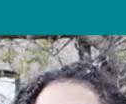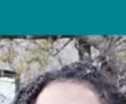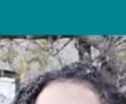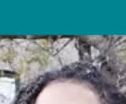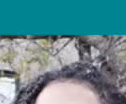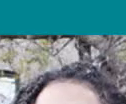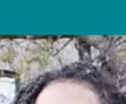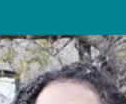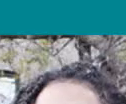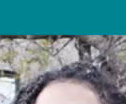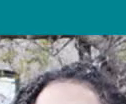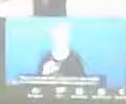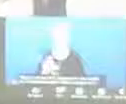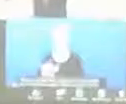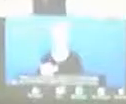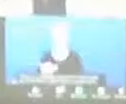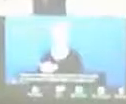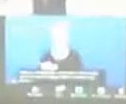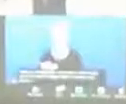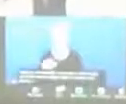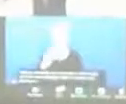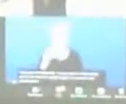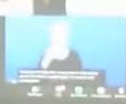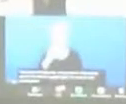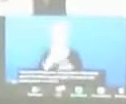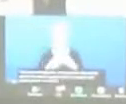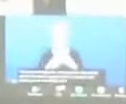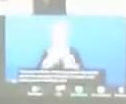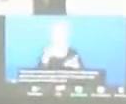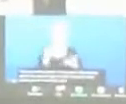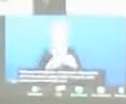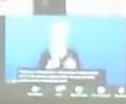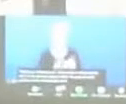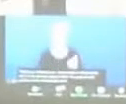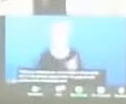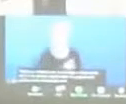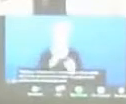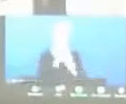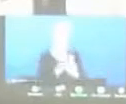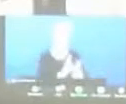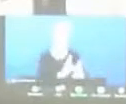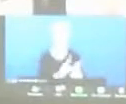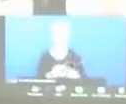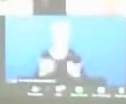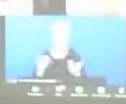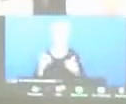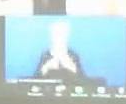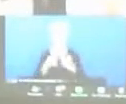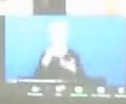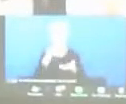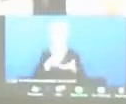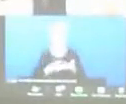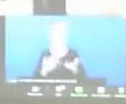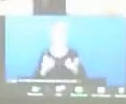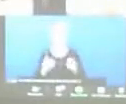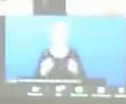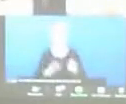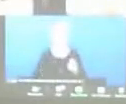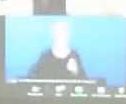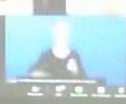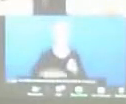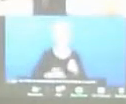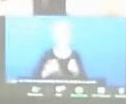I think I'm going to start with doing a land acknowledgement. So I'd like to acknowledge that I'm located on Oskana